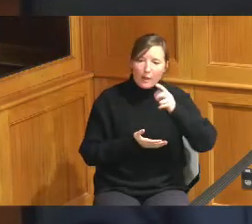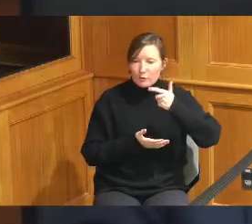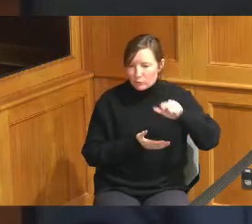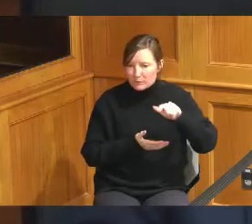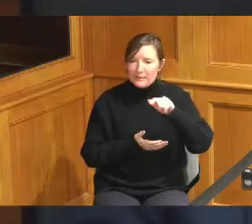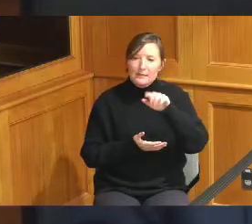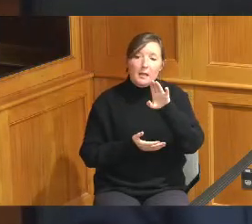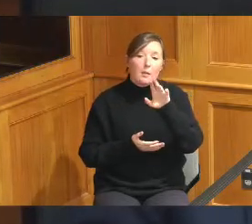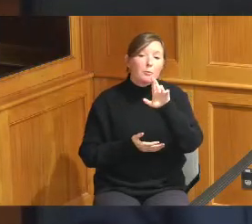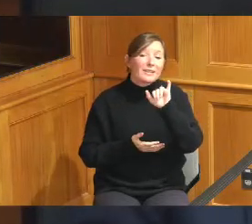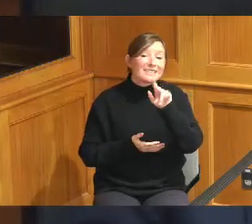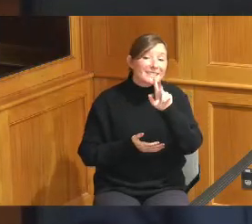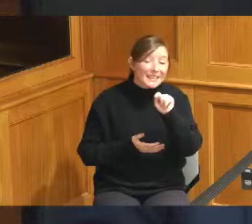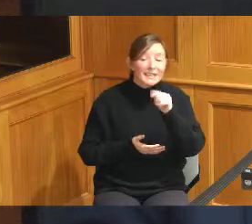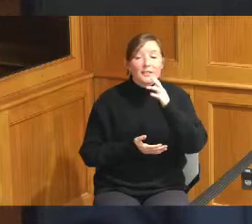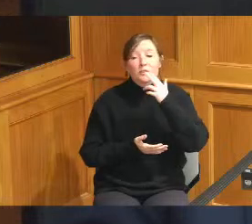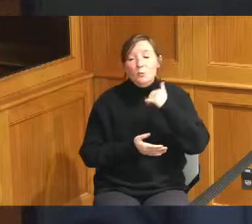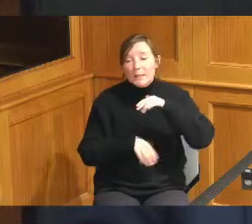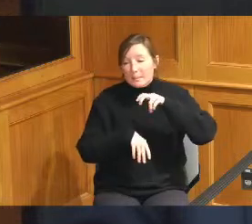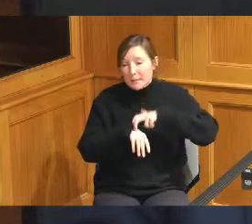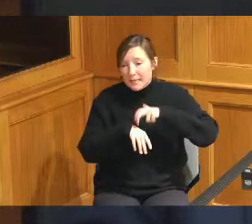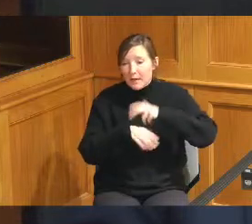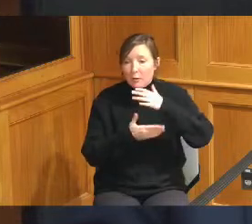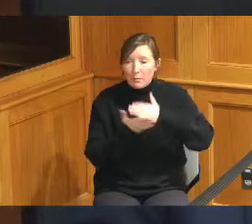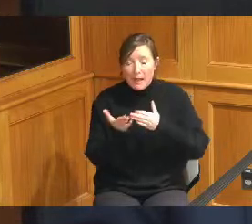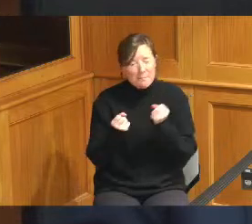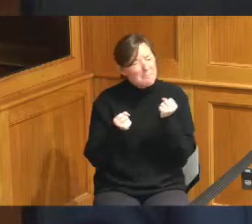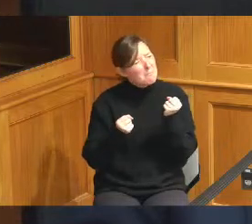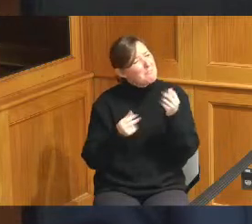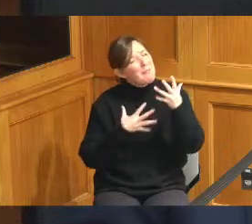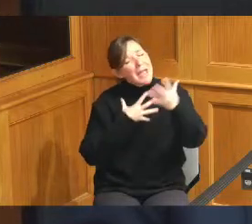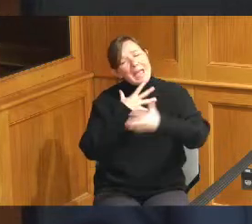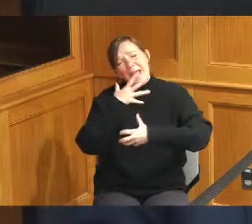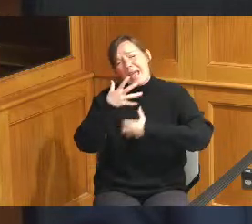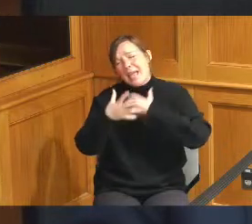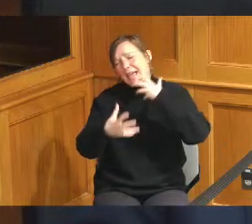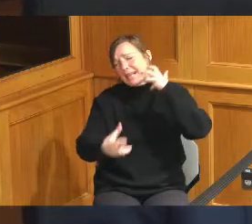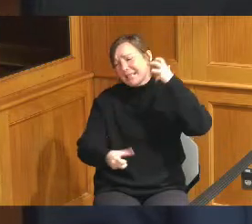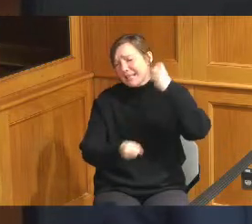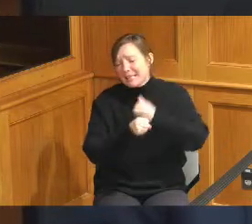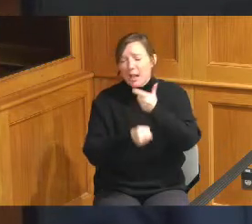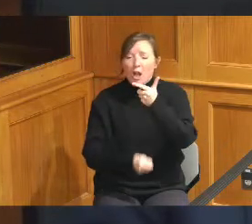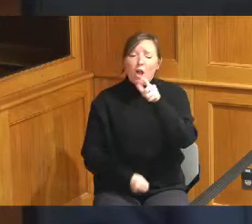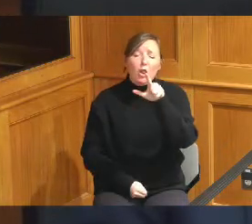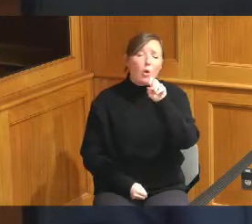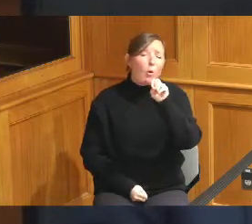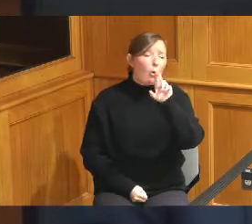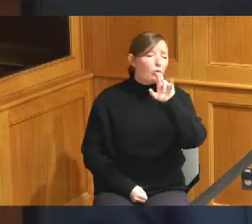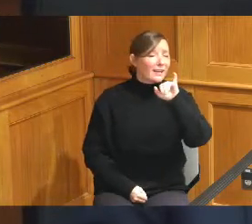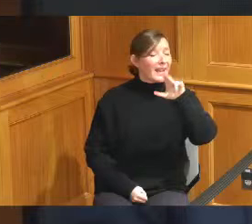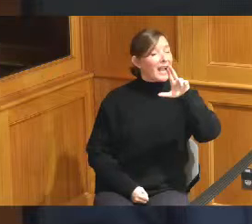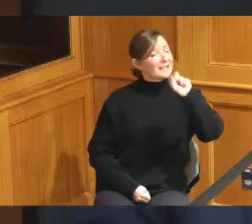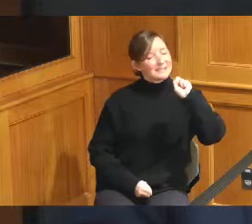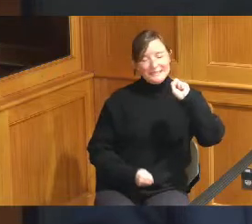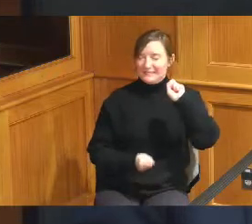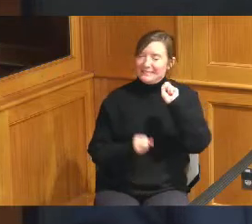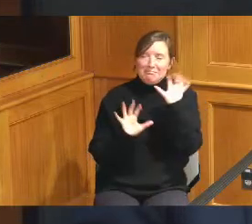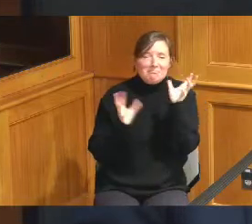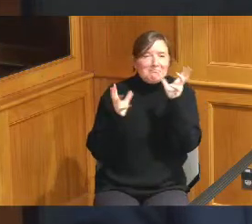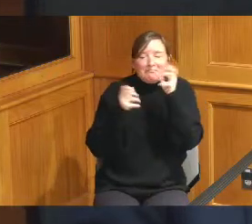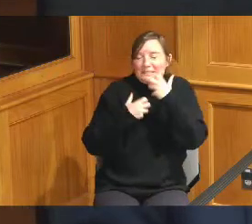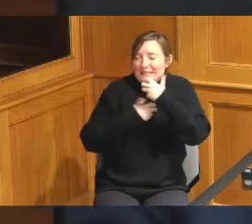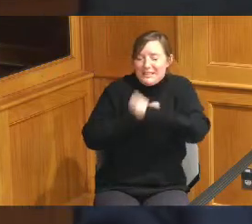and sweet potato pie for many, many glorious years. I added that one. Getting hungry in here. That's